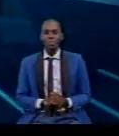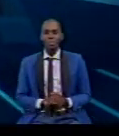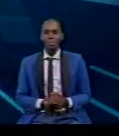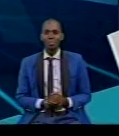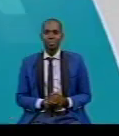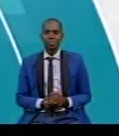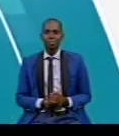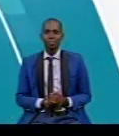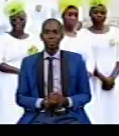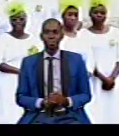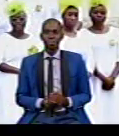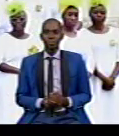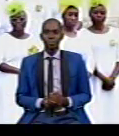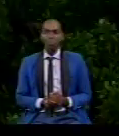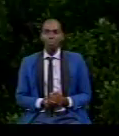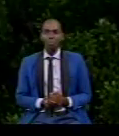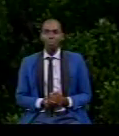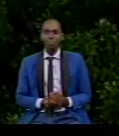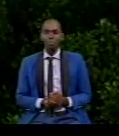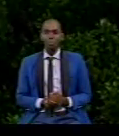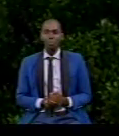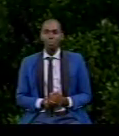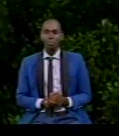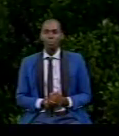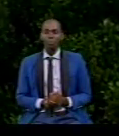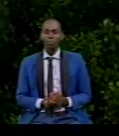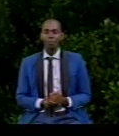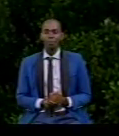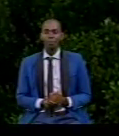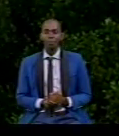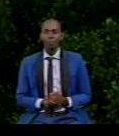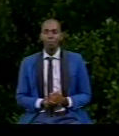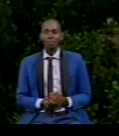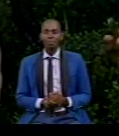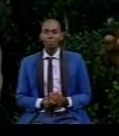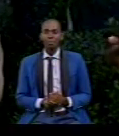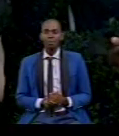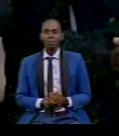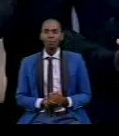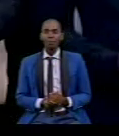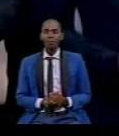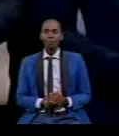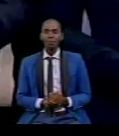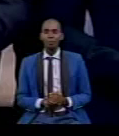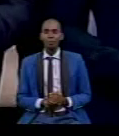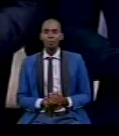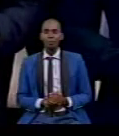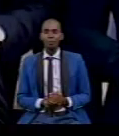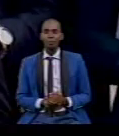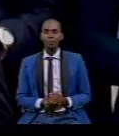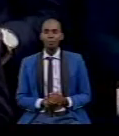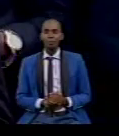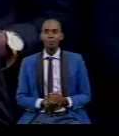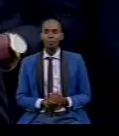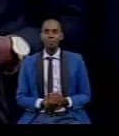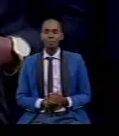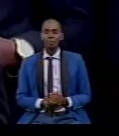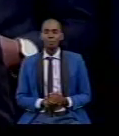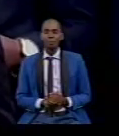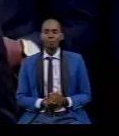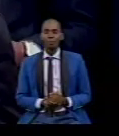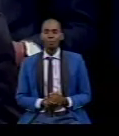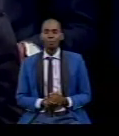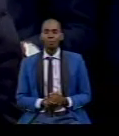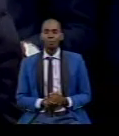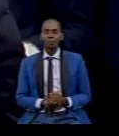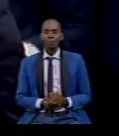meek and lowly. Take my yoke upon you, and your soul will find rest." He wants us to